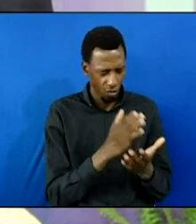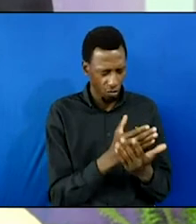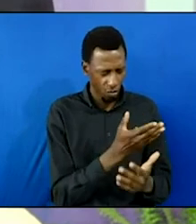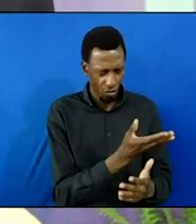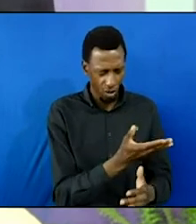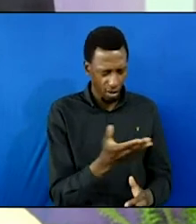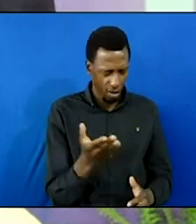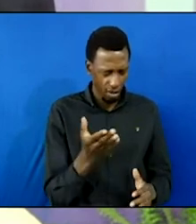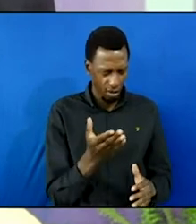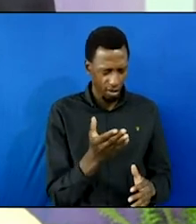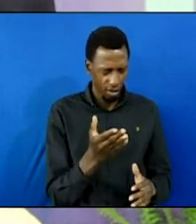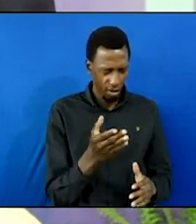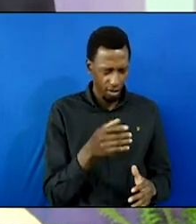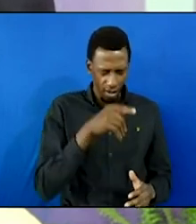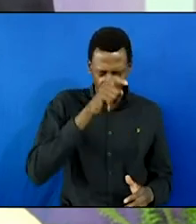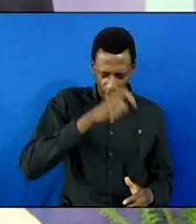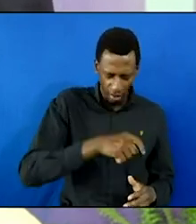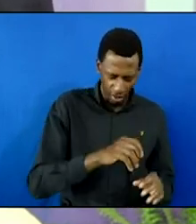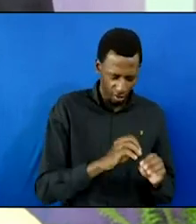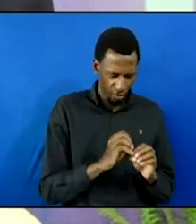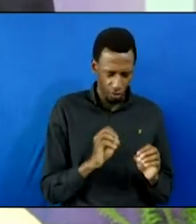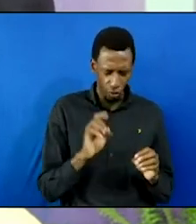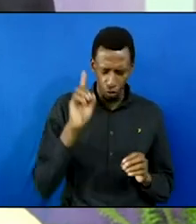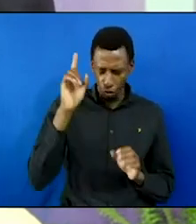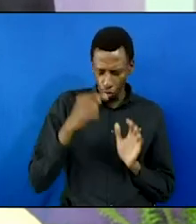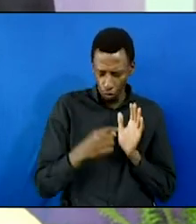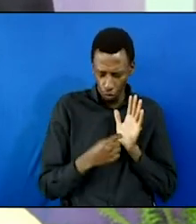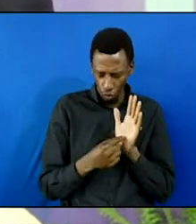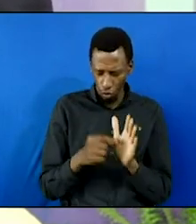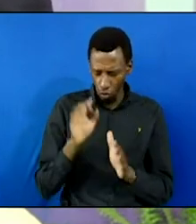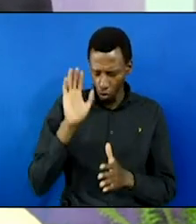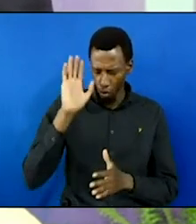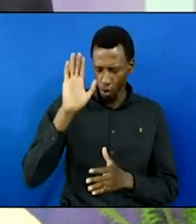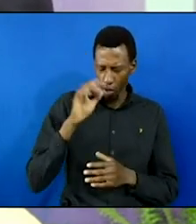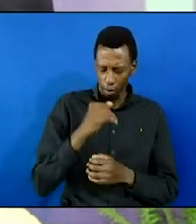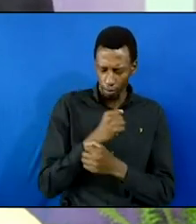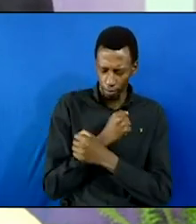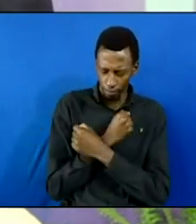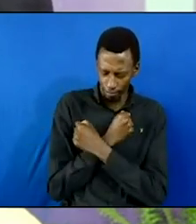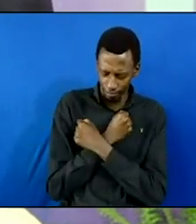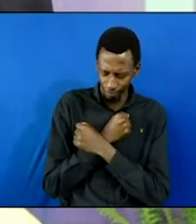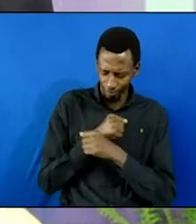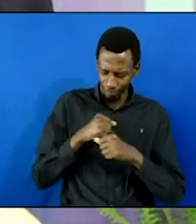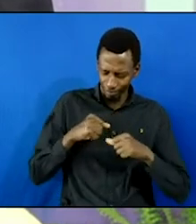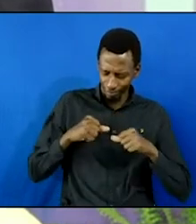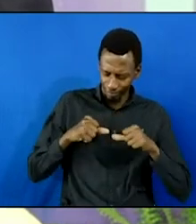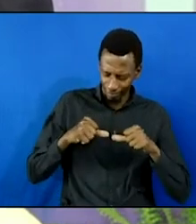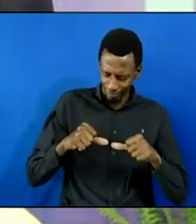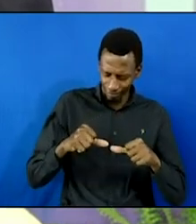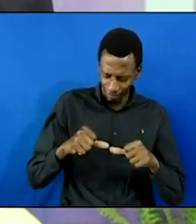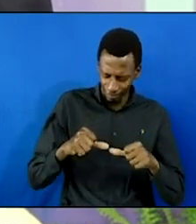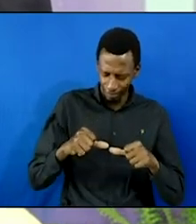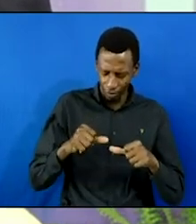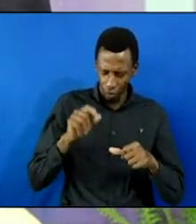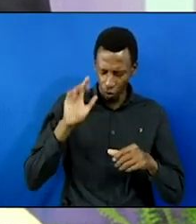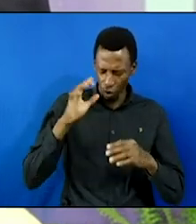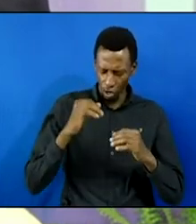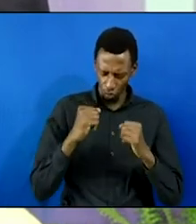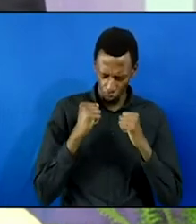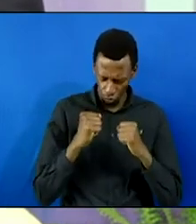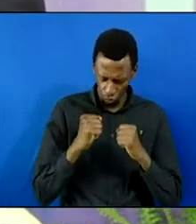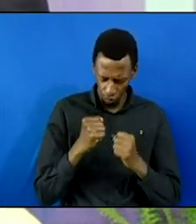deserve. And you demonstrated your unconditional love and your non-relentless